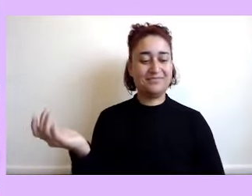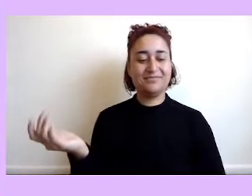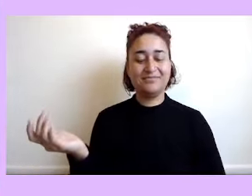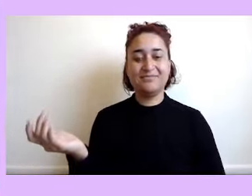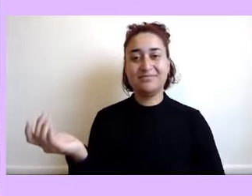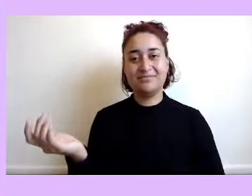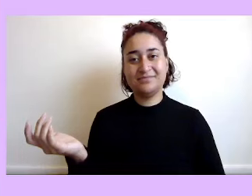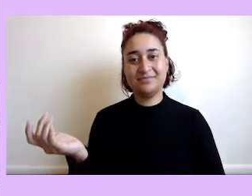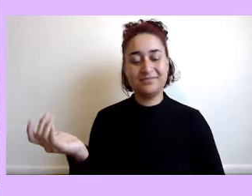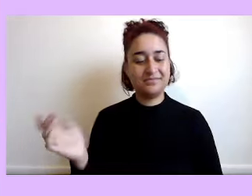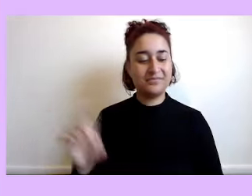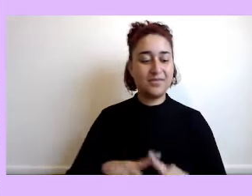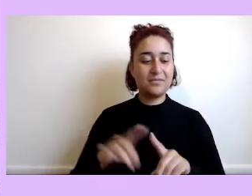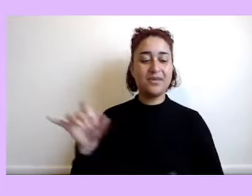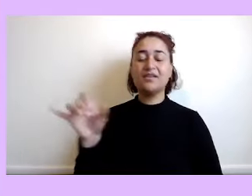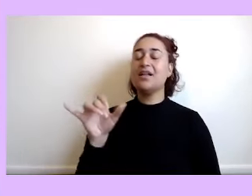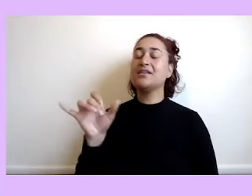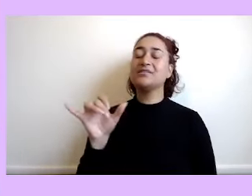But like